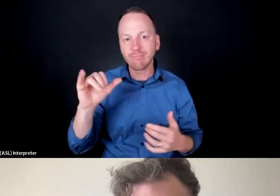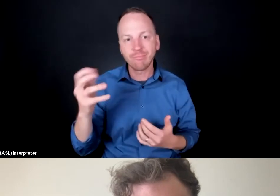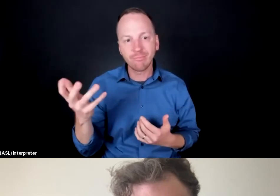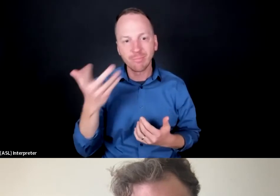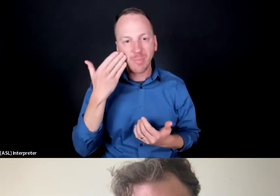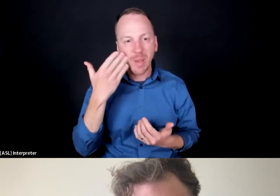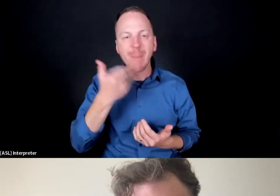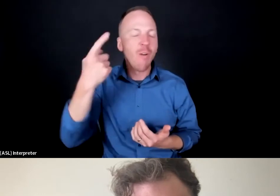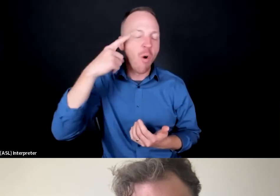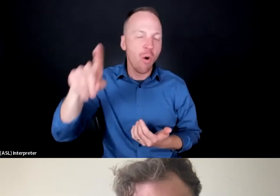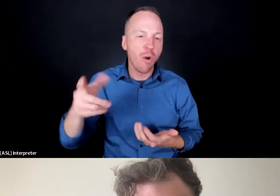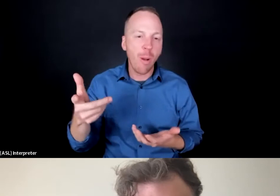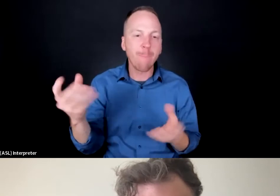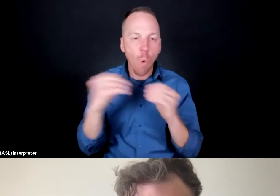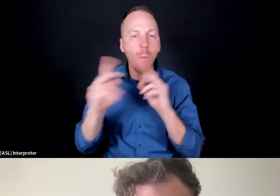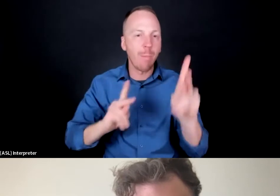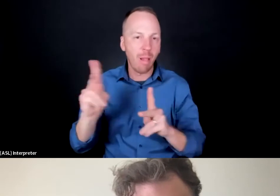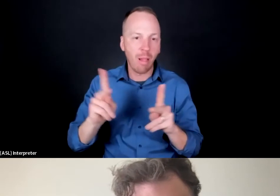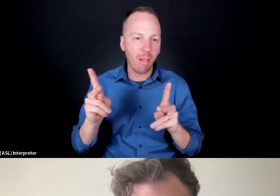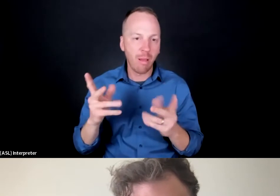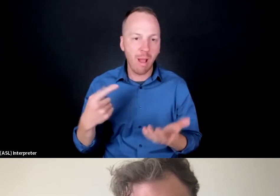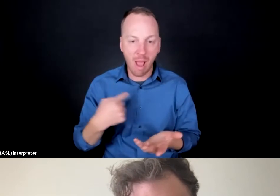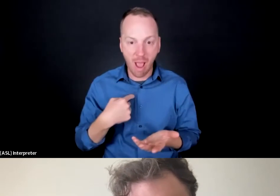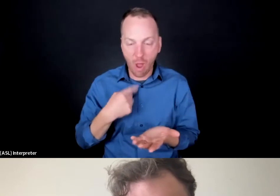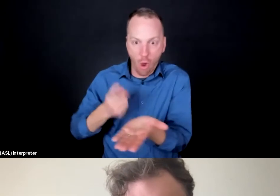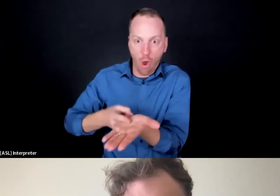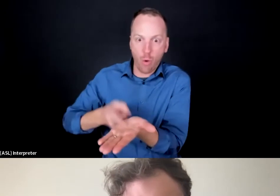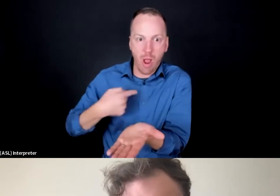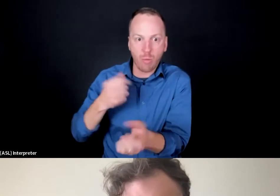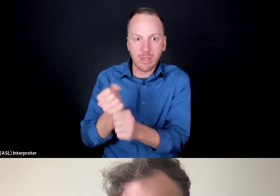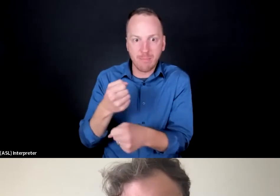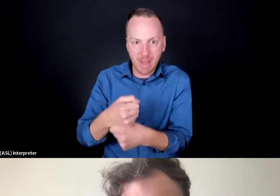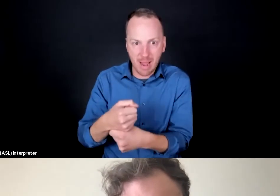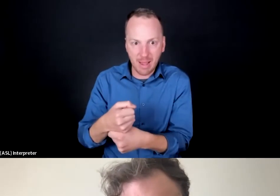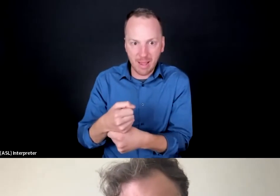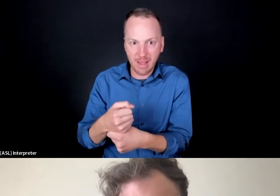yeah, better for more people. And I would argue that I was making